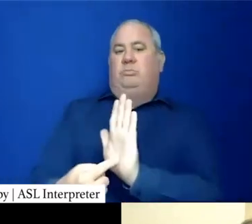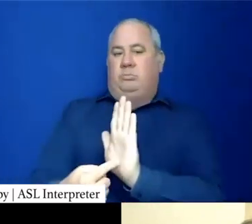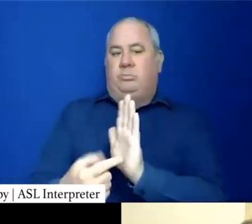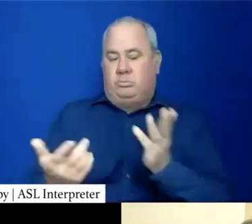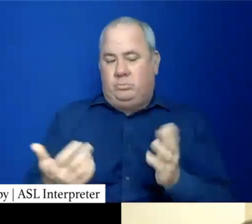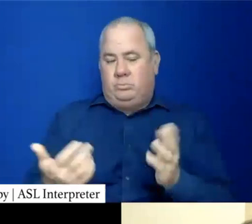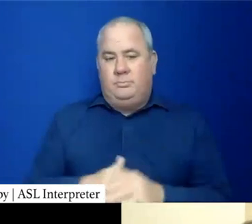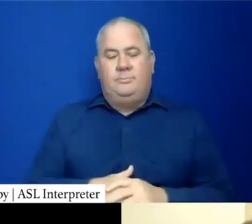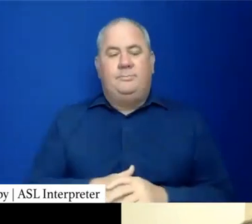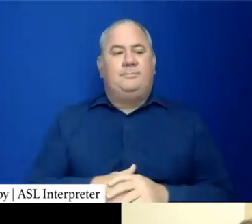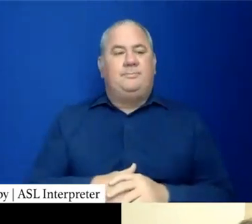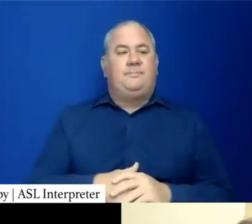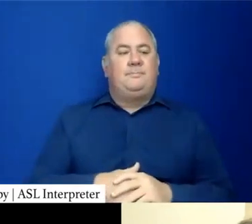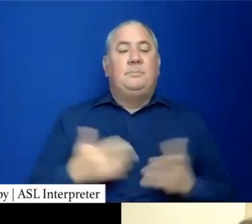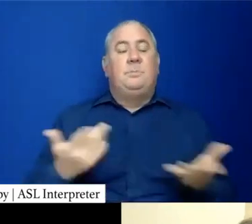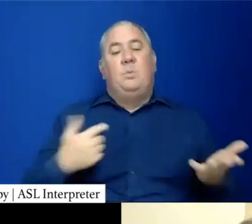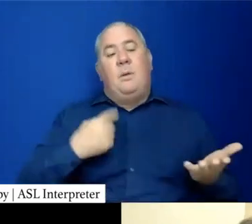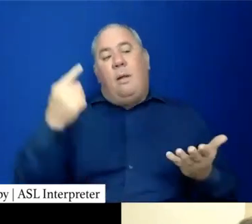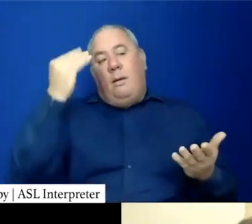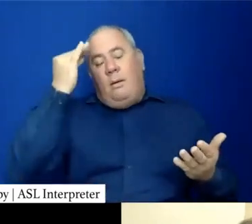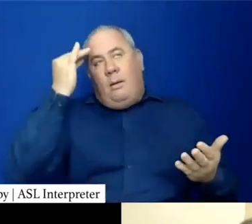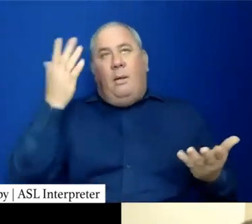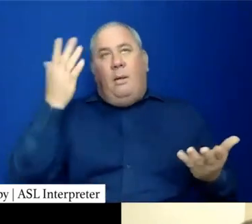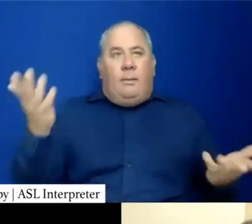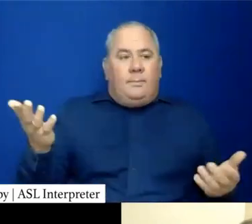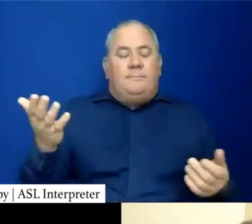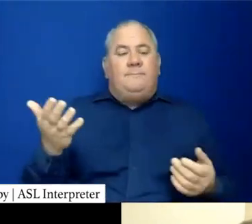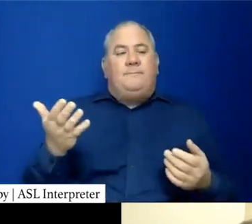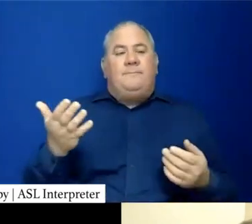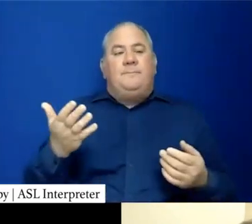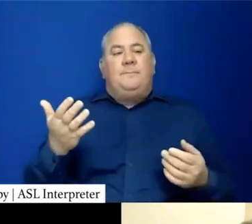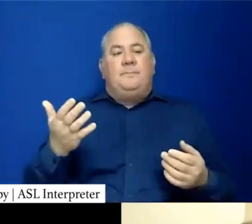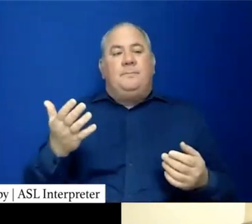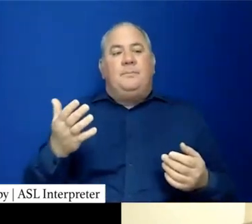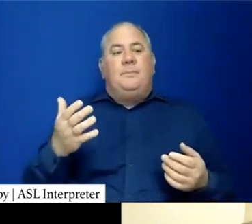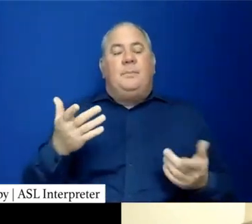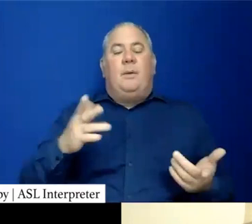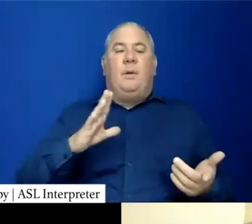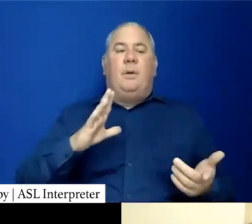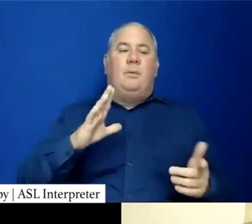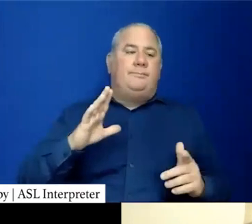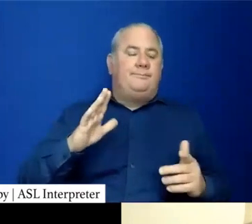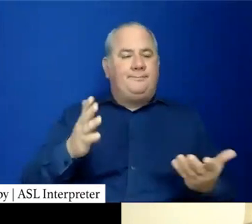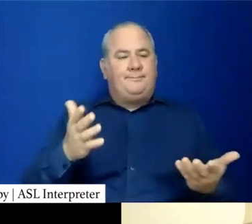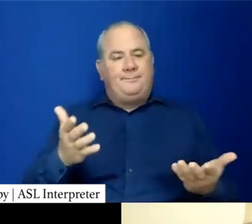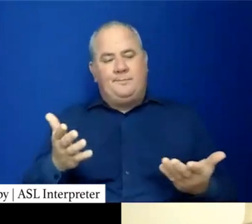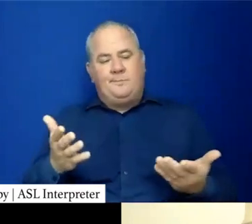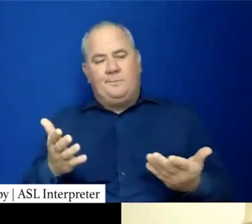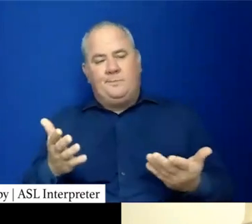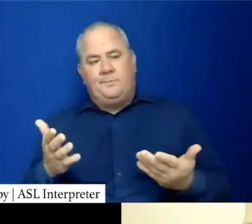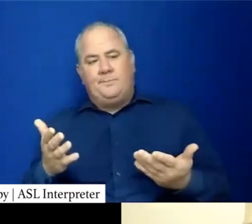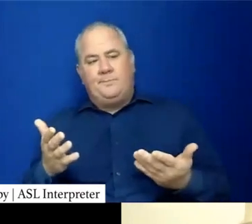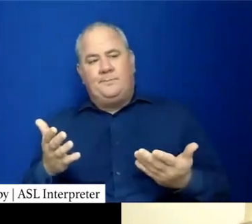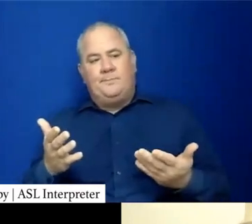And I think that is a luxury of being invisibly disabled, but